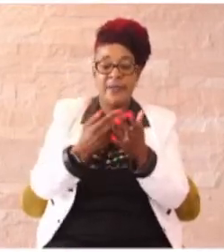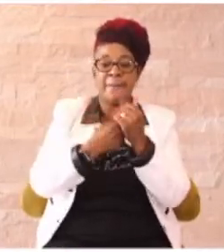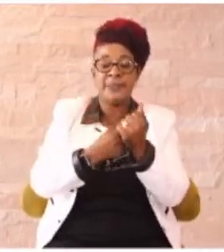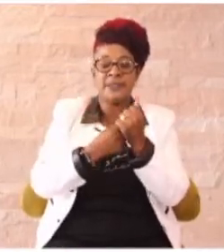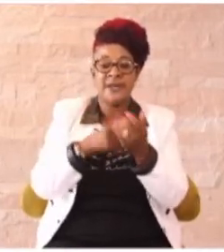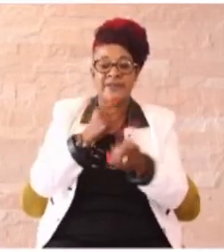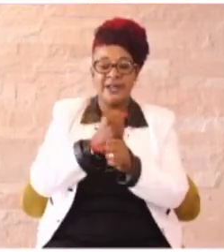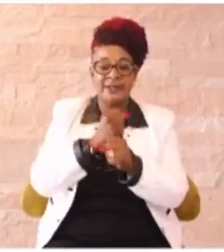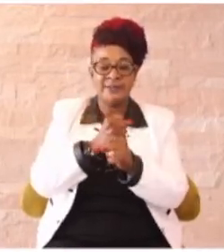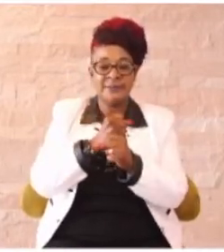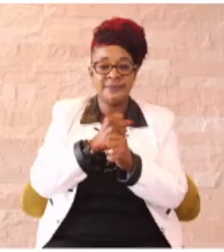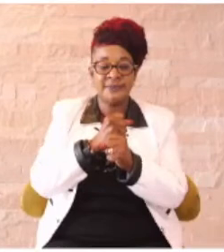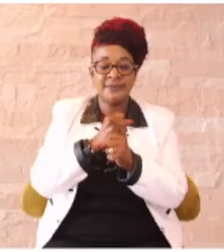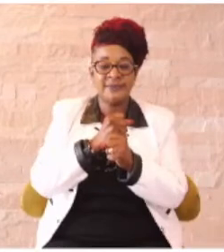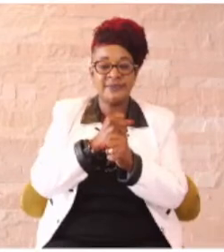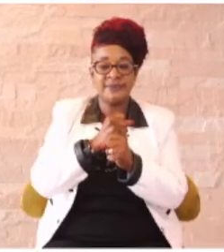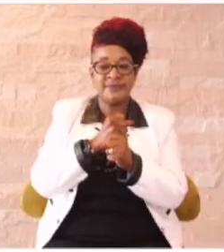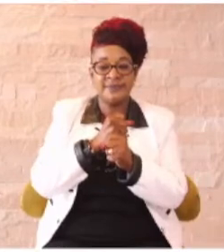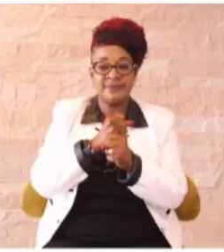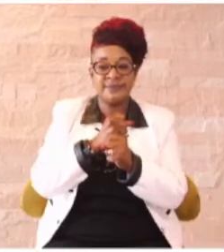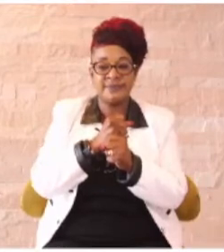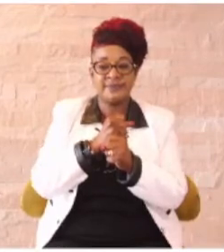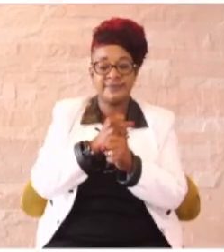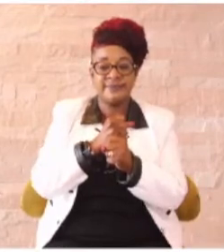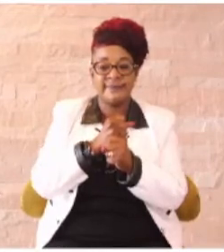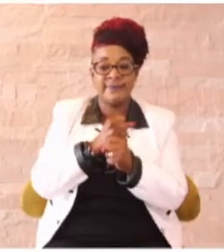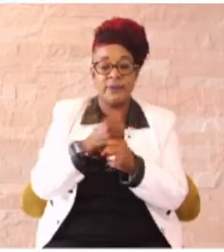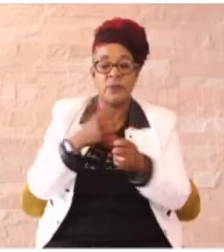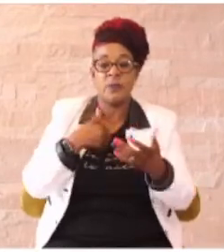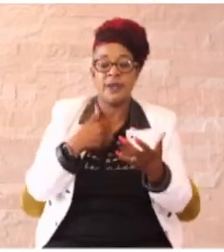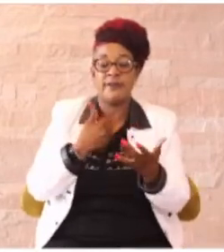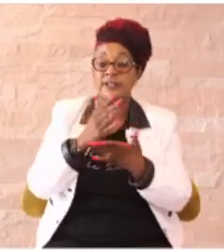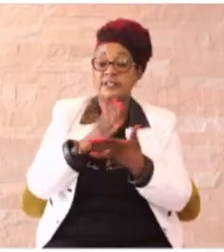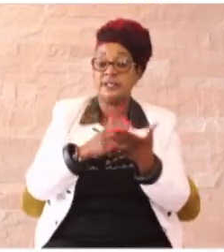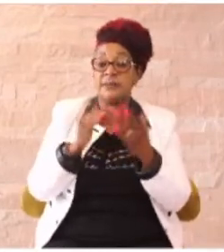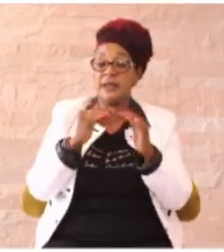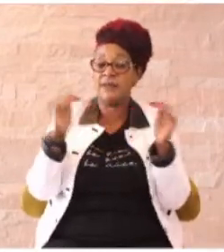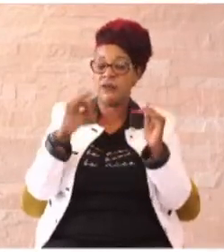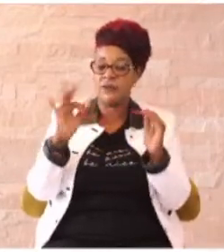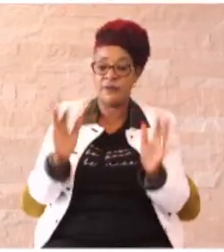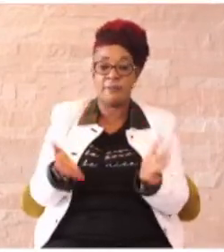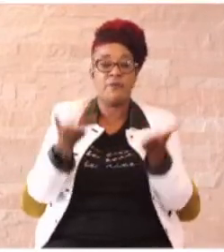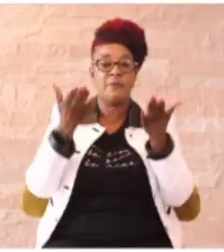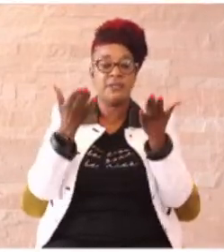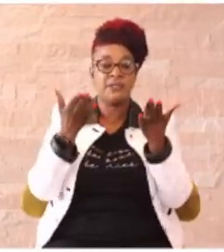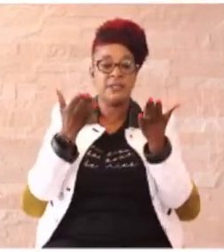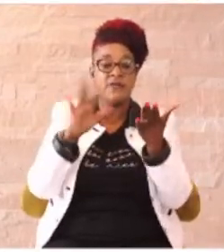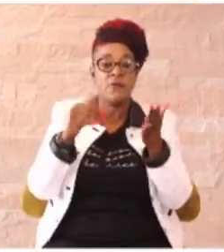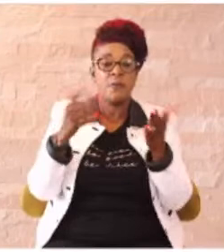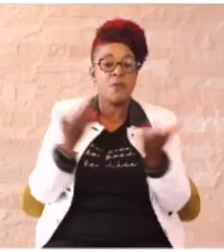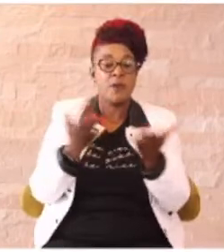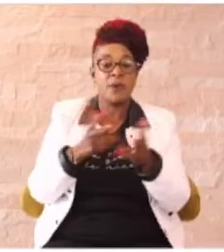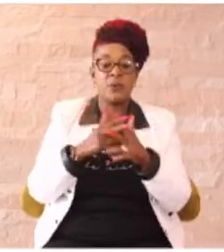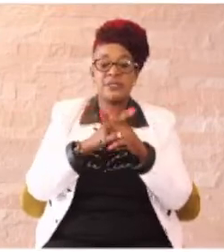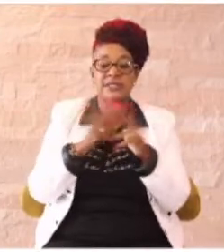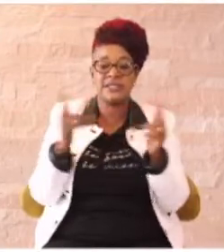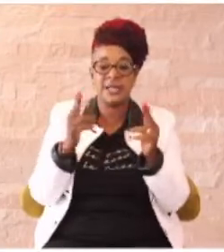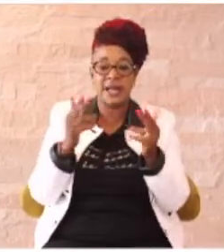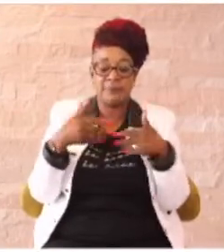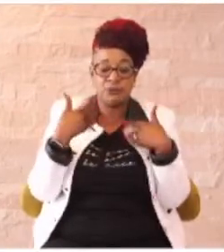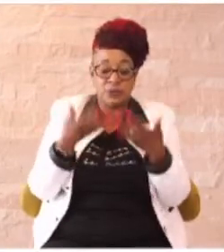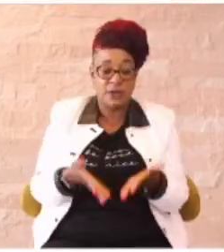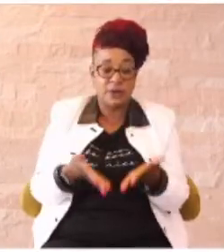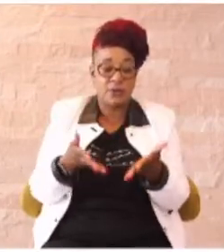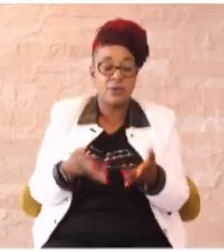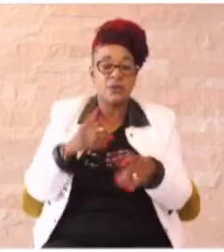done, you see there's some level of improvement from where we started to where we are. When I